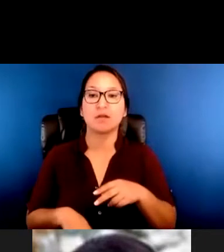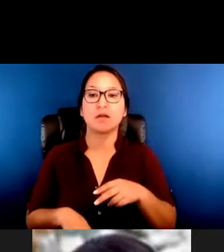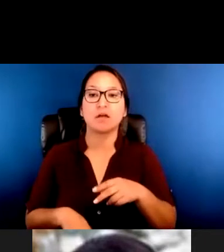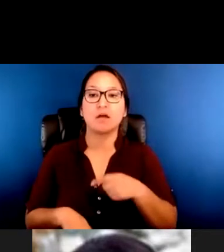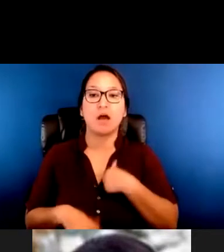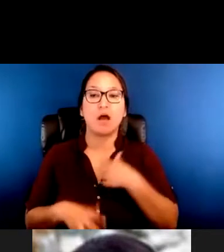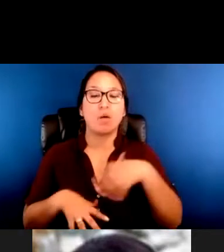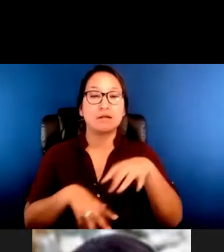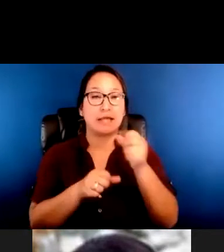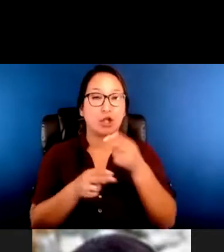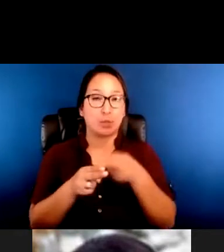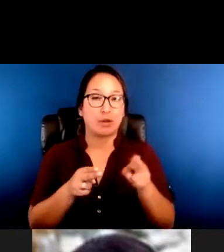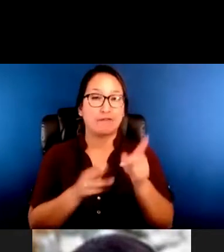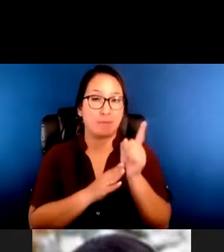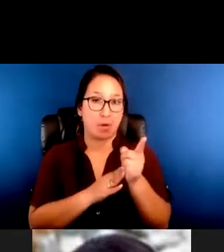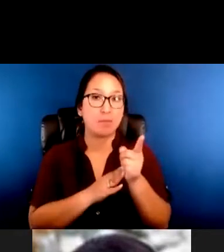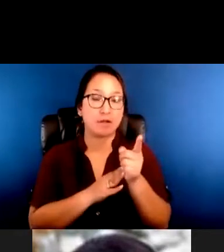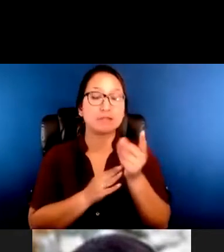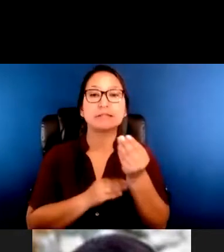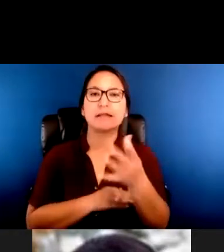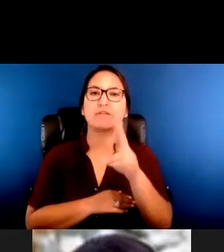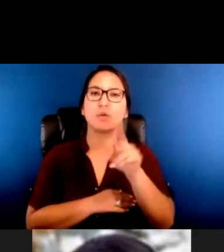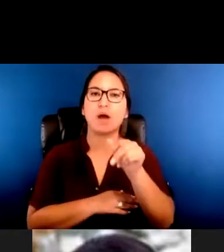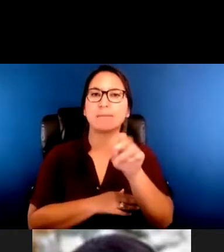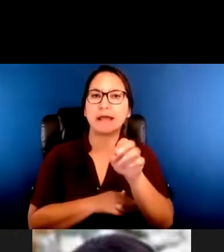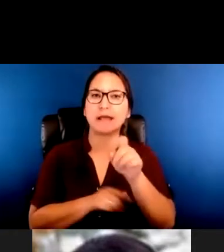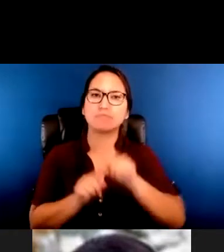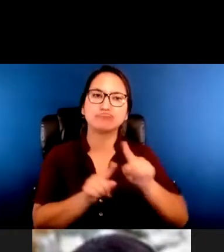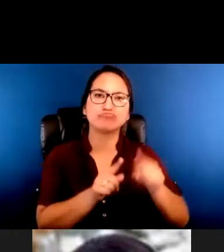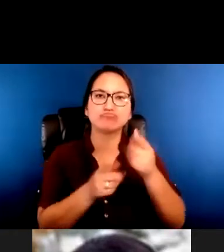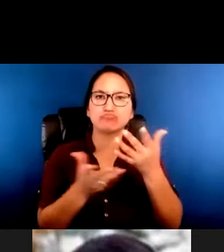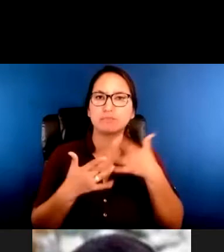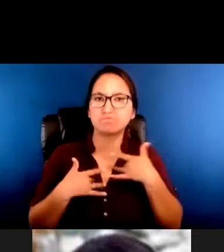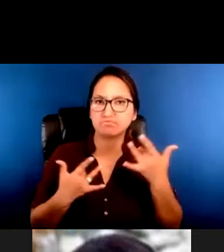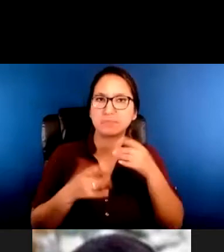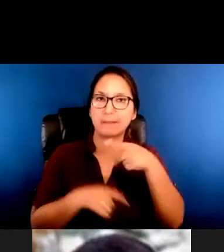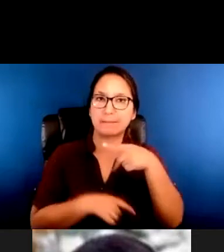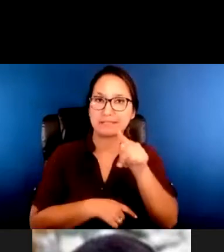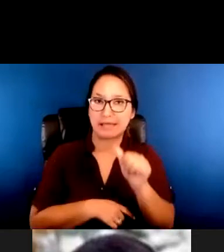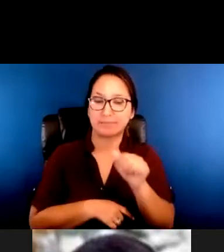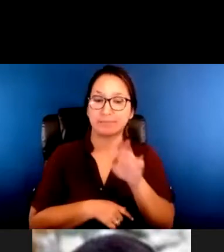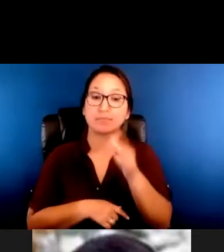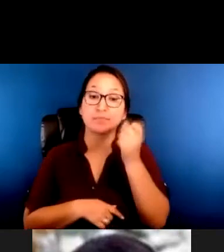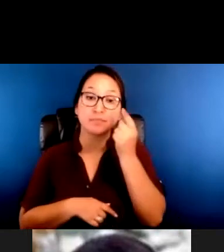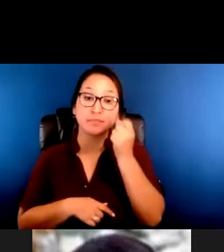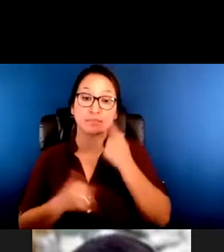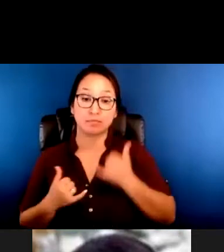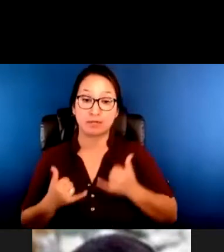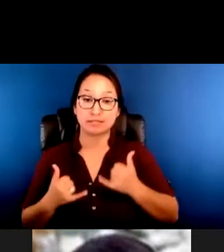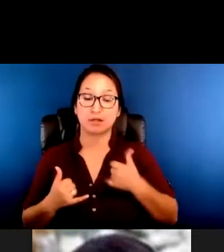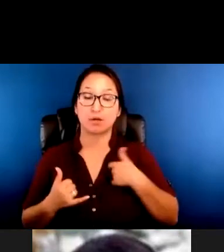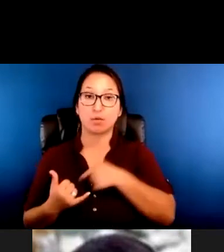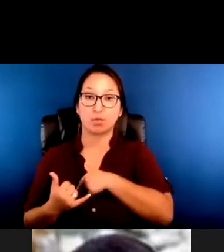moment here just to give you updates as to different things that are going on in the PTA. Presently, we are entered